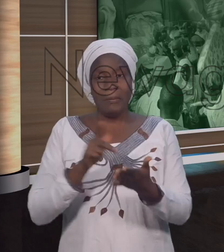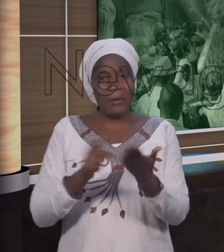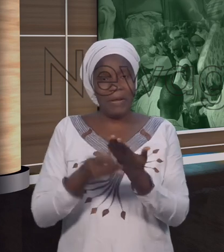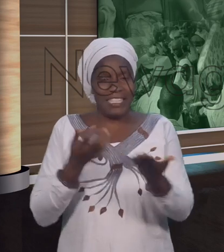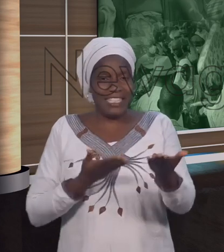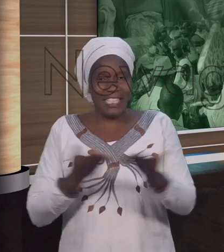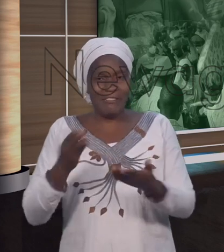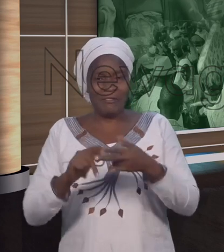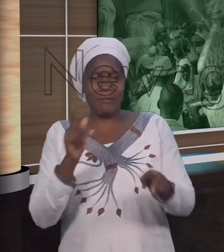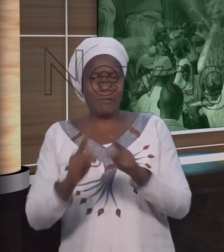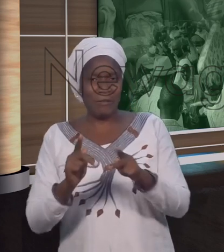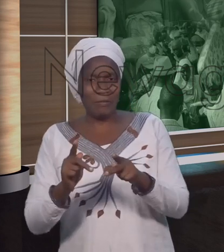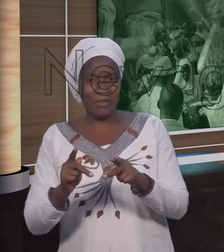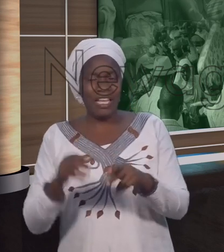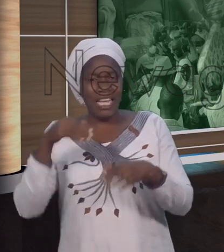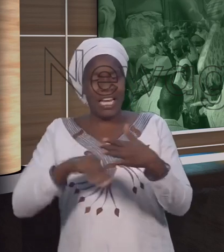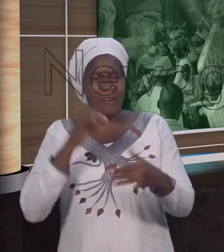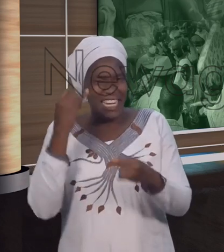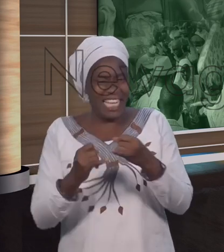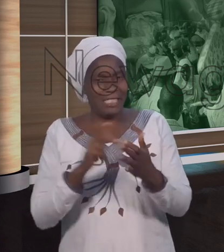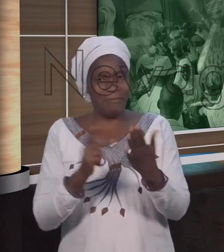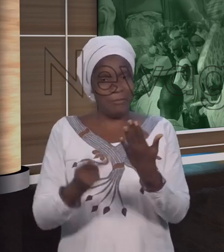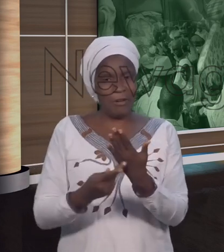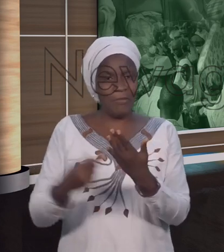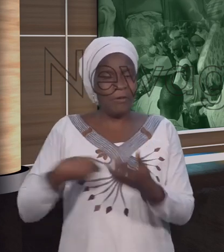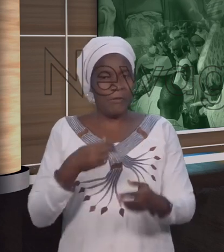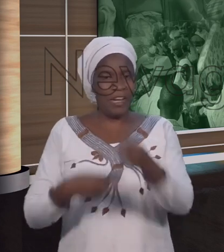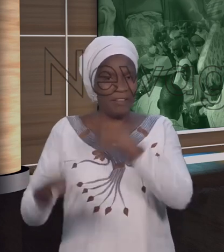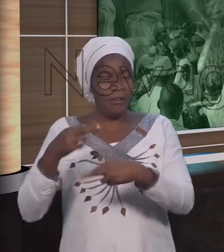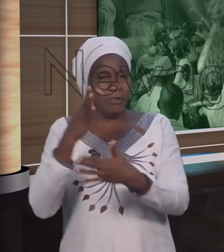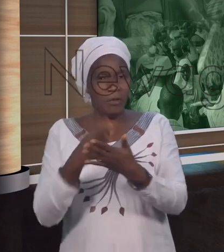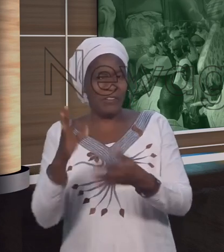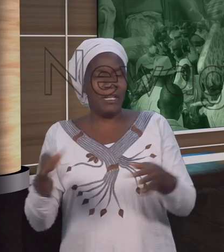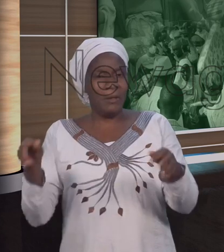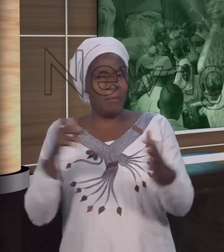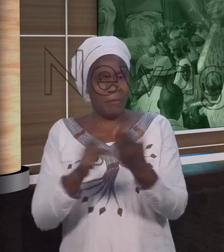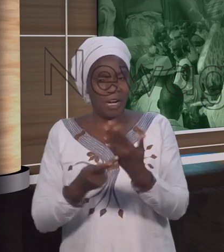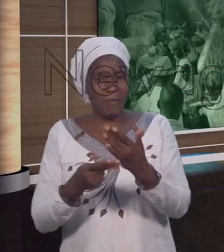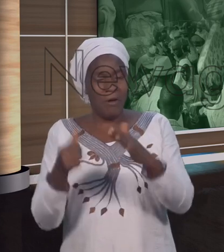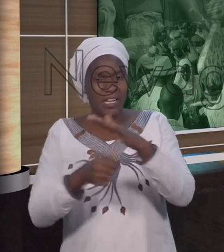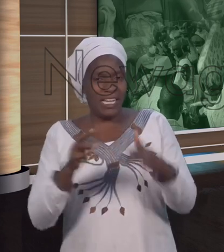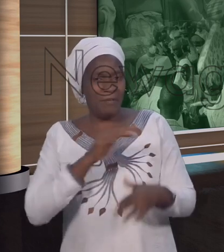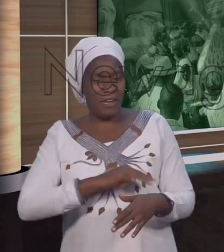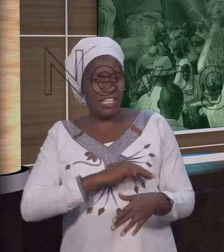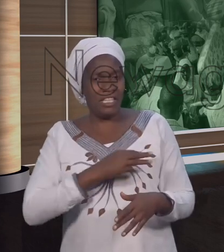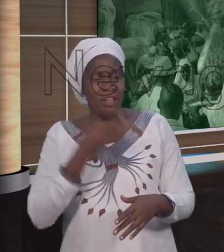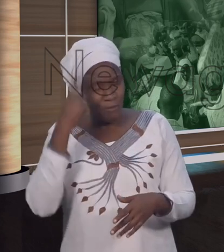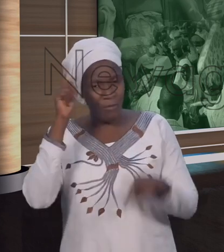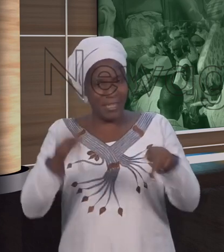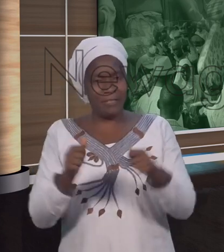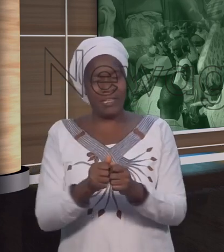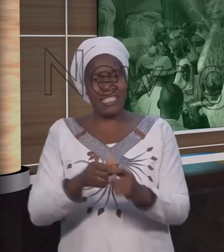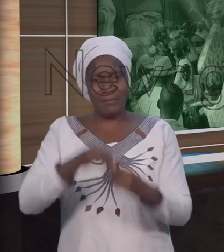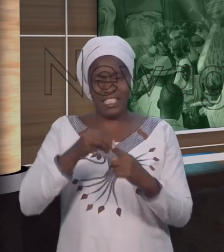The program is still service to humanity. In the last segment, we reviewed some major initiatives of the Ministry for Persons with